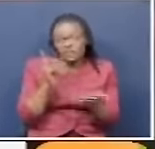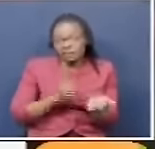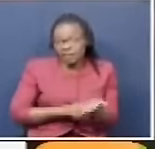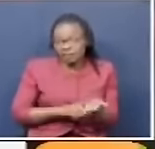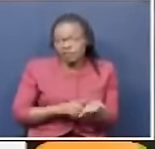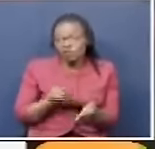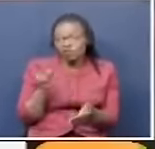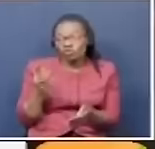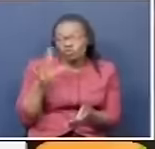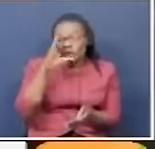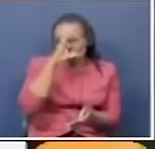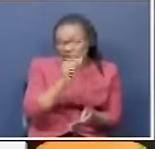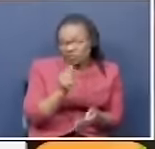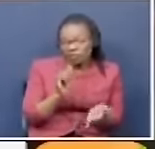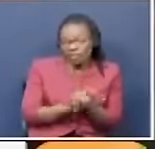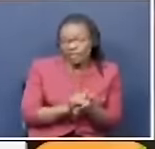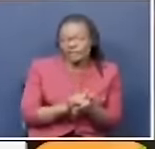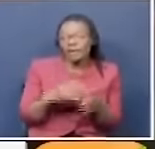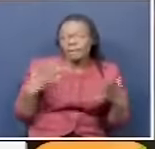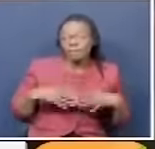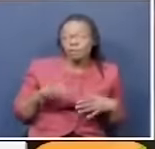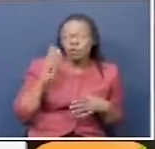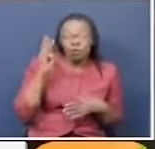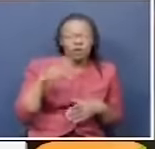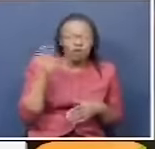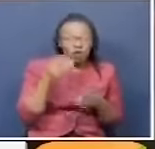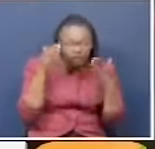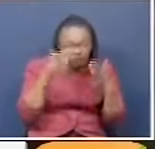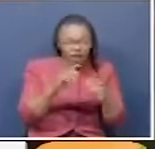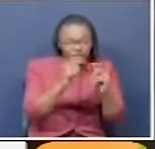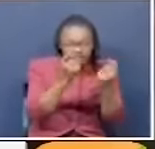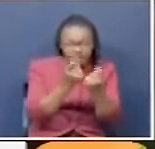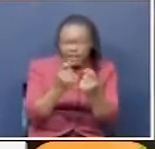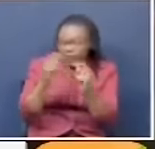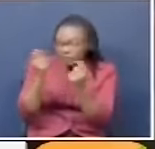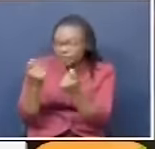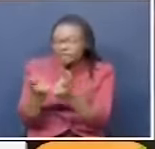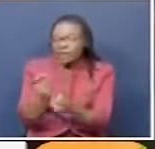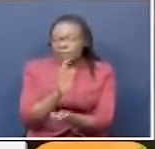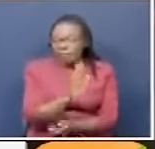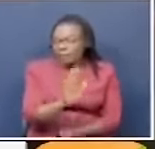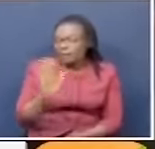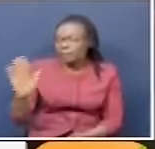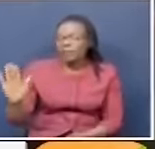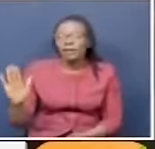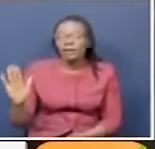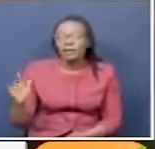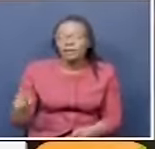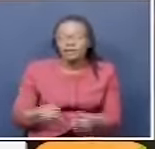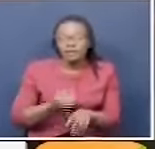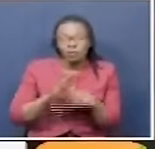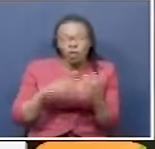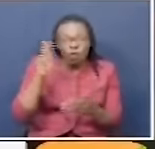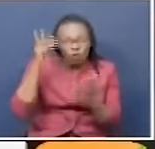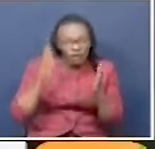the assumption that yes, people will only vote on tribal lines. They'll vote as a block. All tribes in Kenya will vote as a block. That